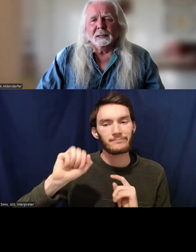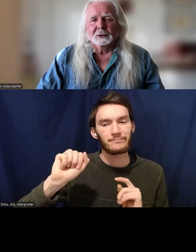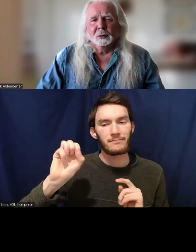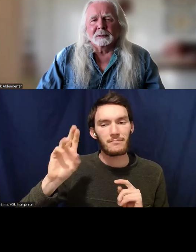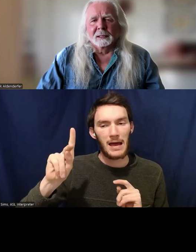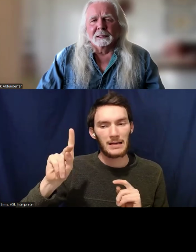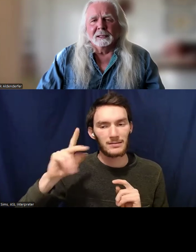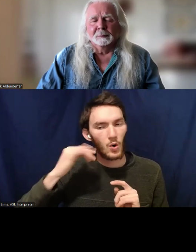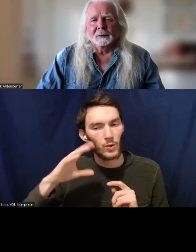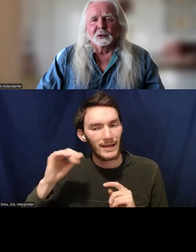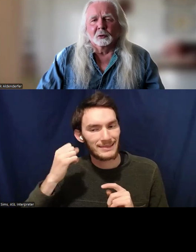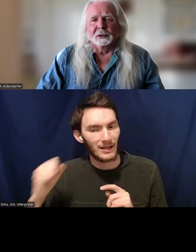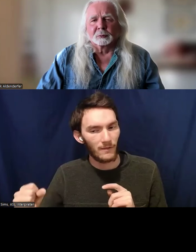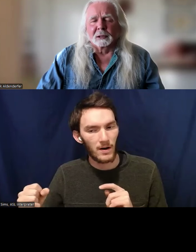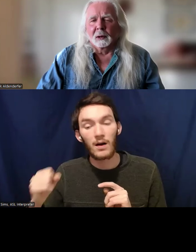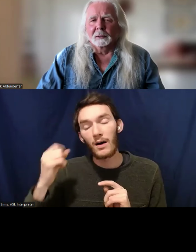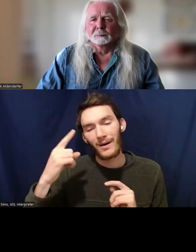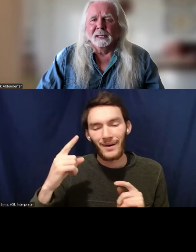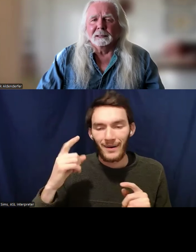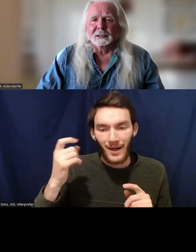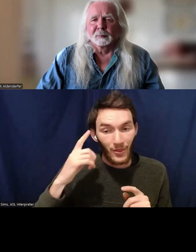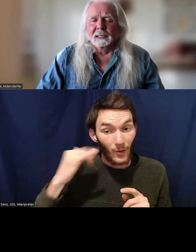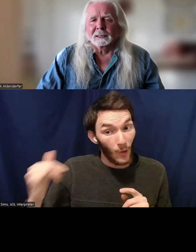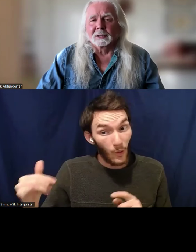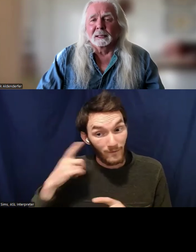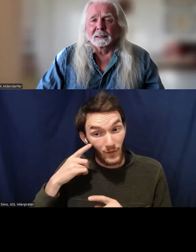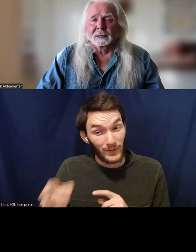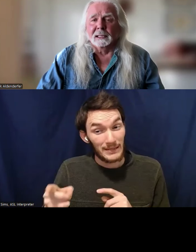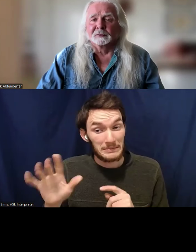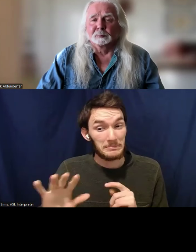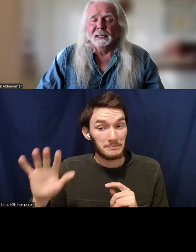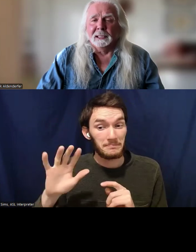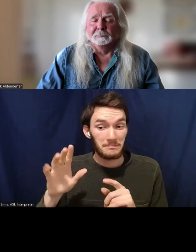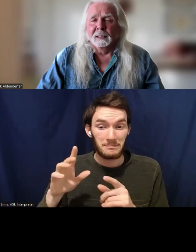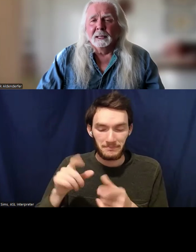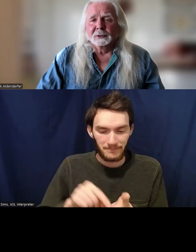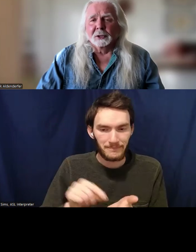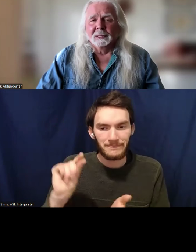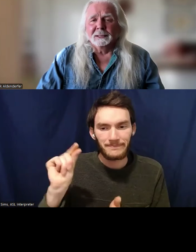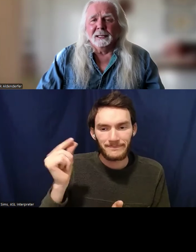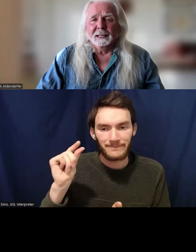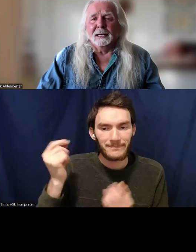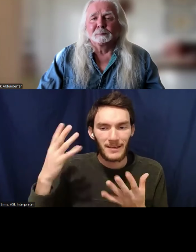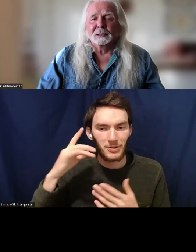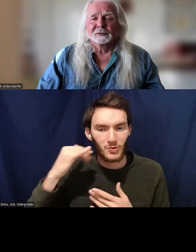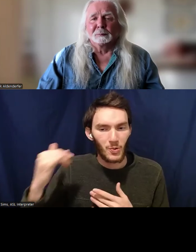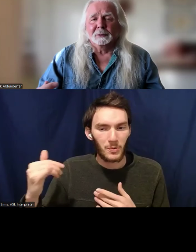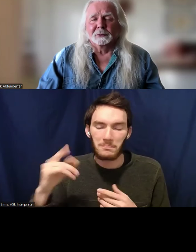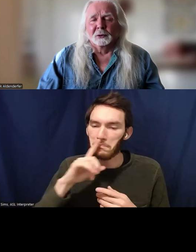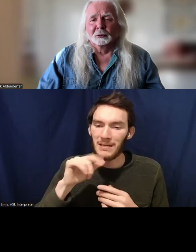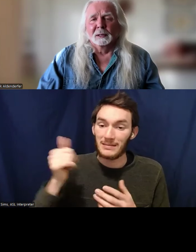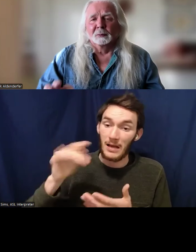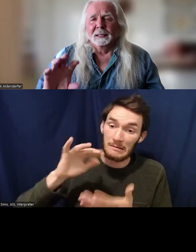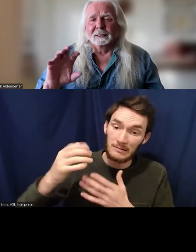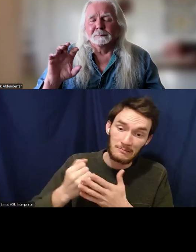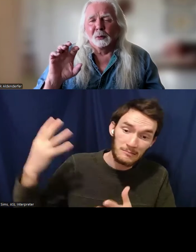Don't get too excited. The amount of gold that's required to make this mask is about the size of a pea. So it's not an impressive amount of